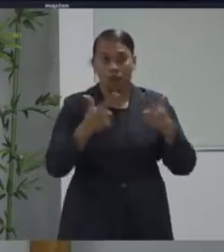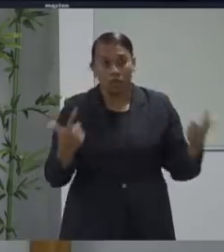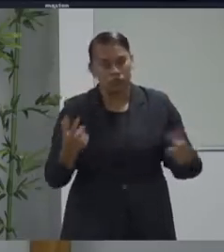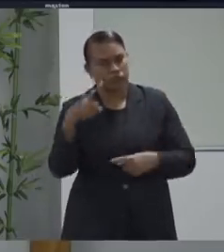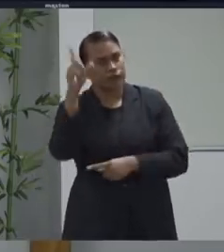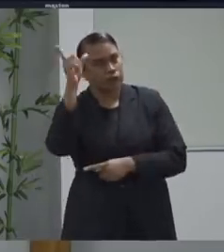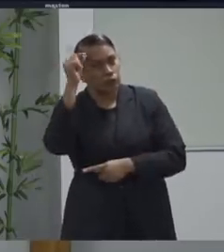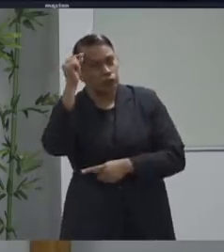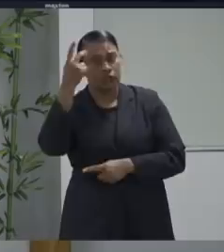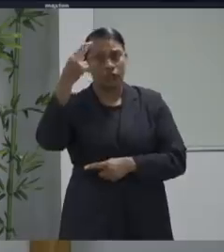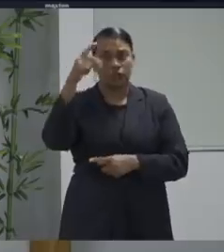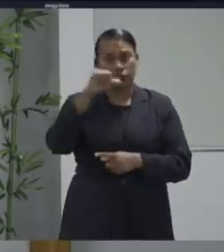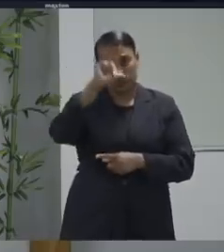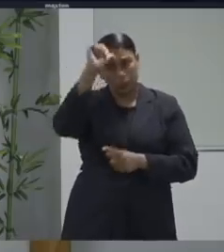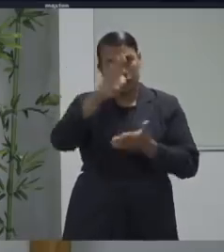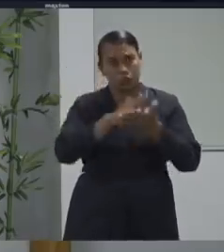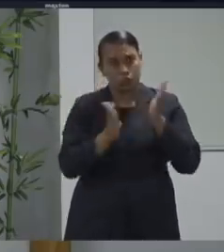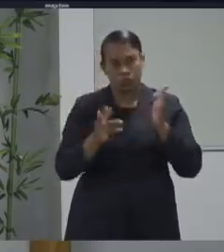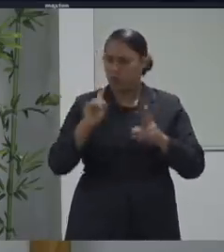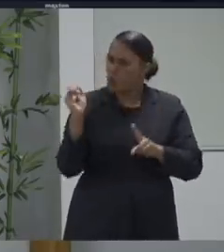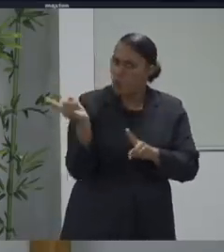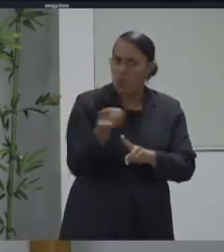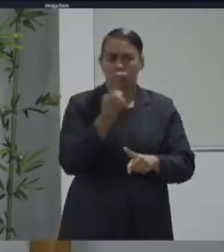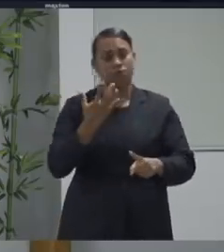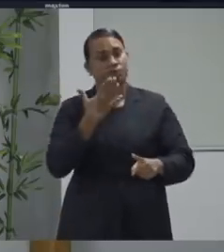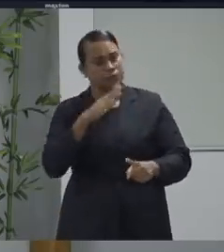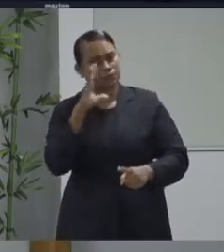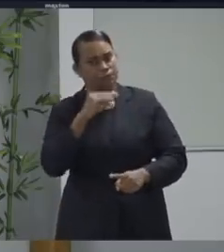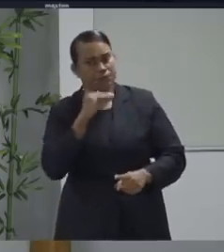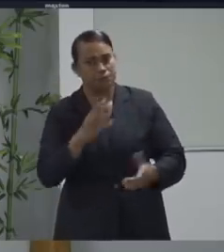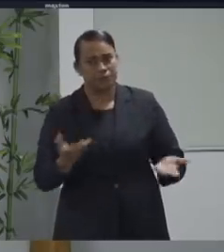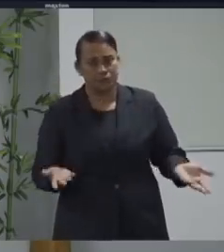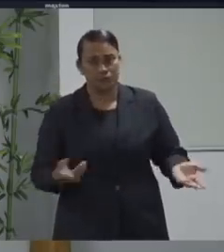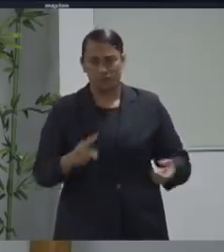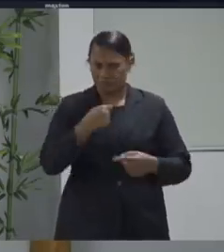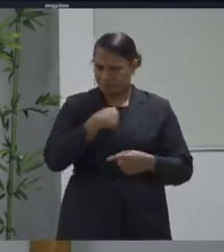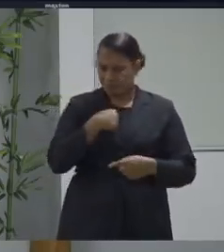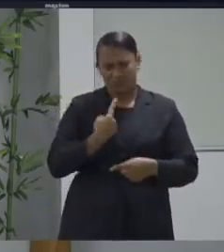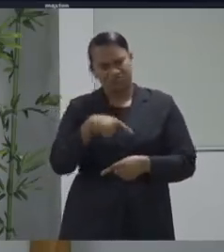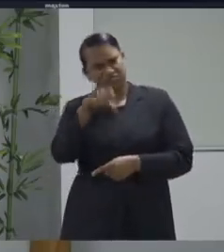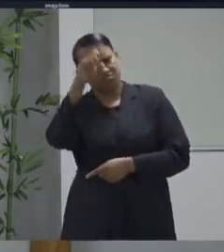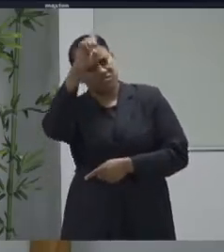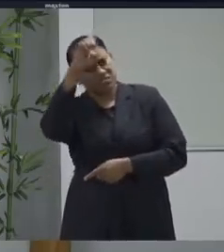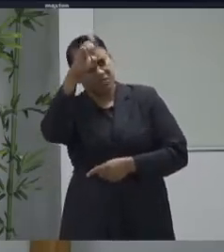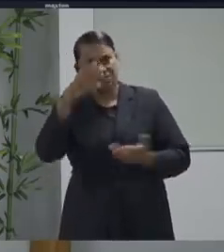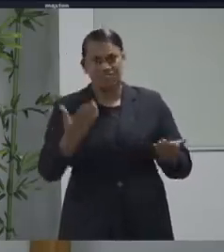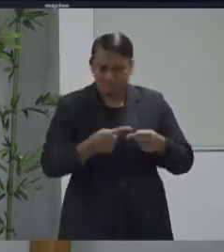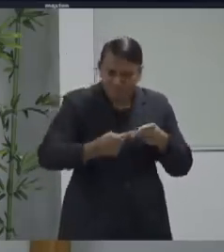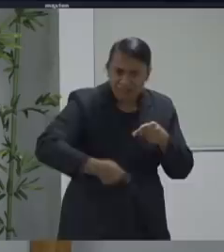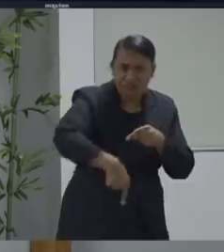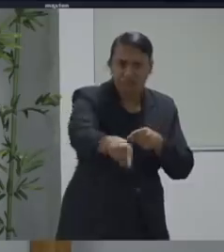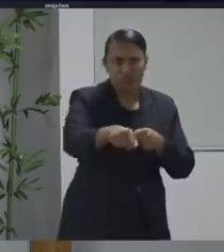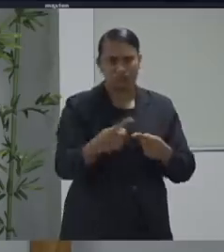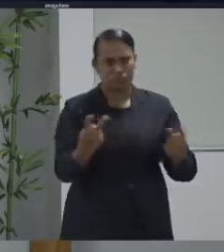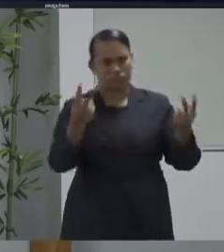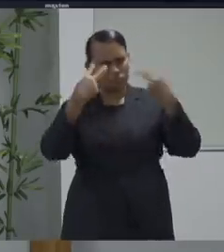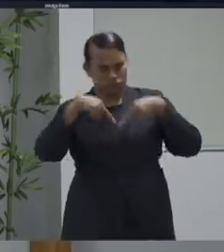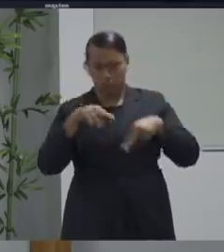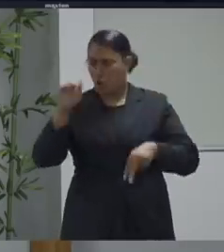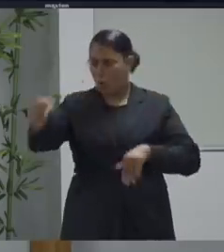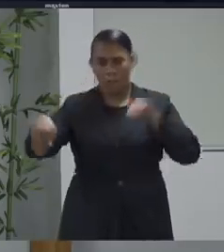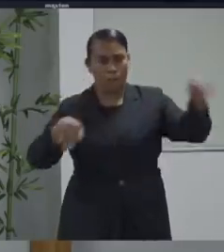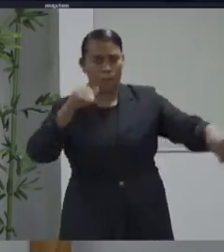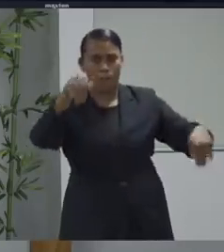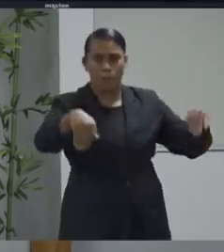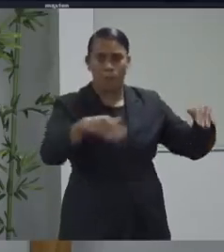So with very few exceptions, I expect that everyone watching this Saturday afternoon is doing so from home and doing their